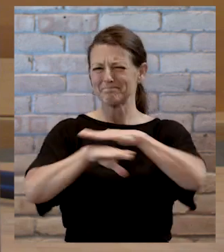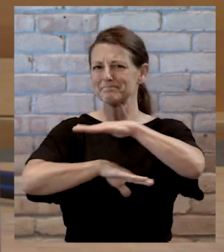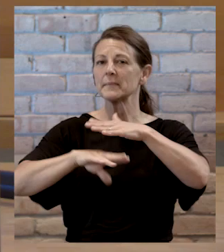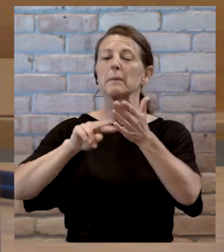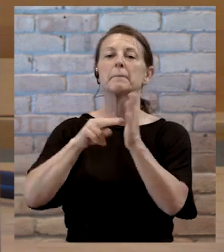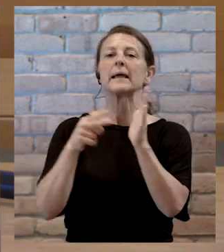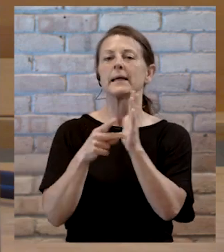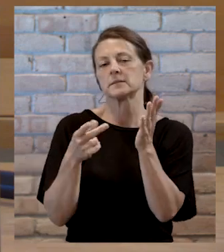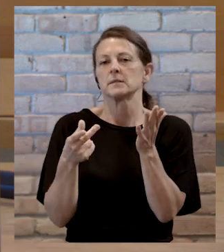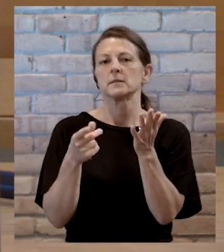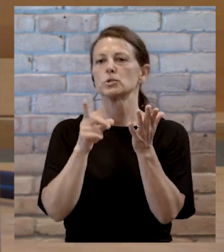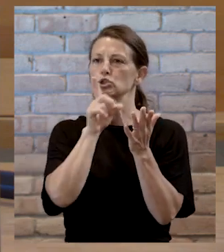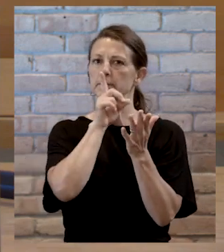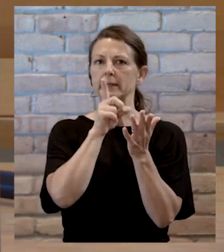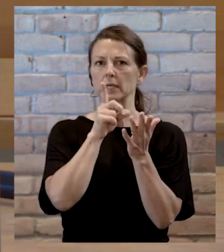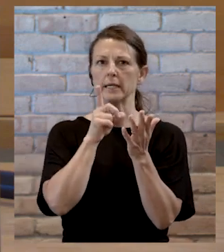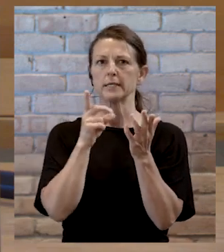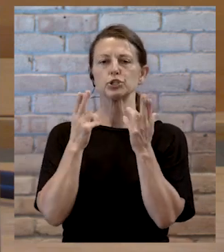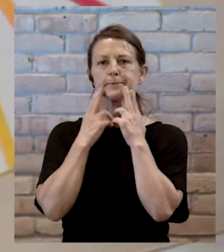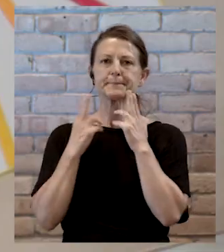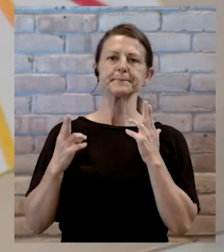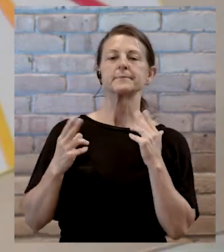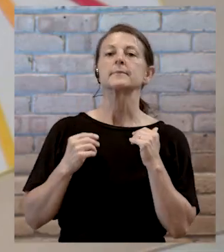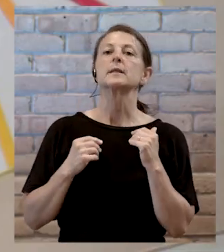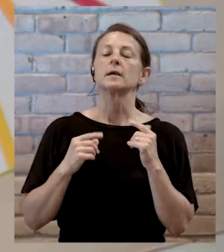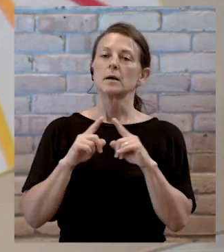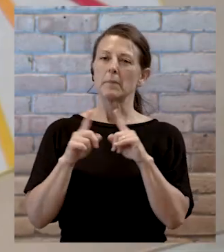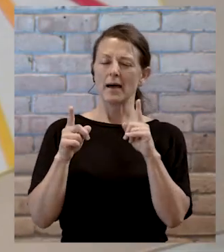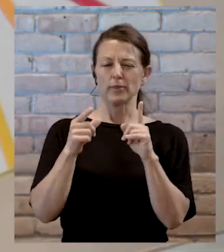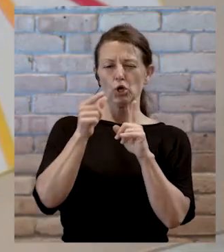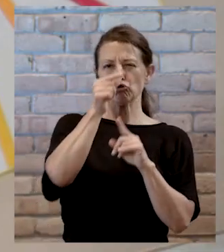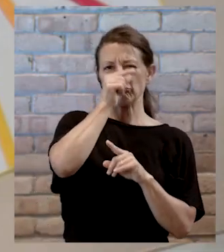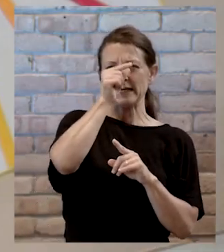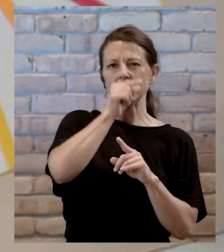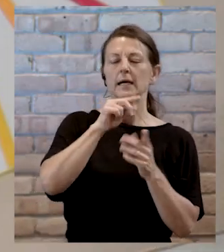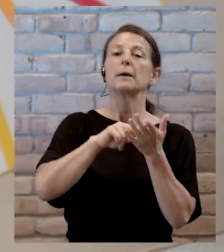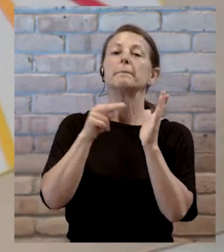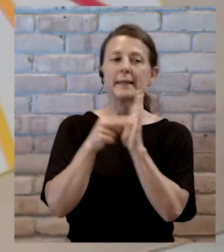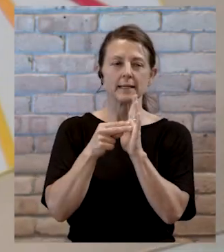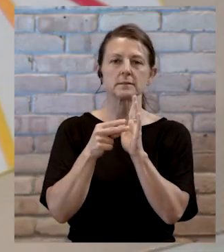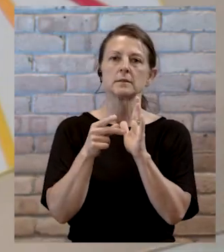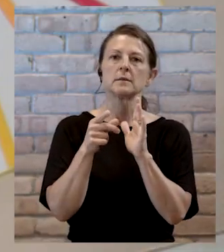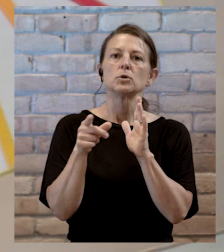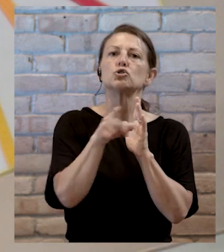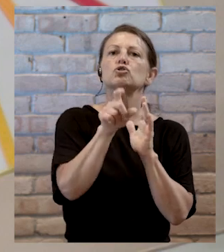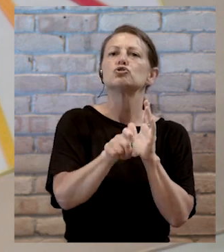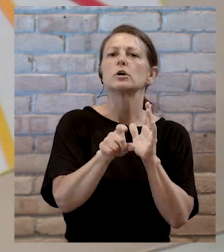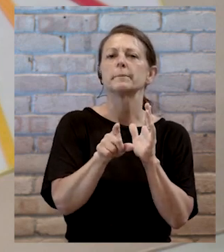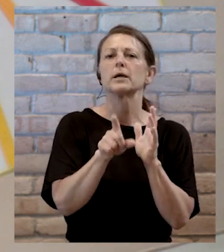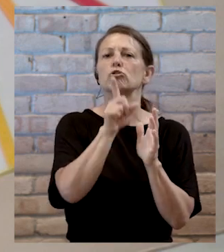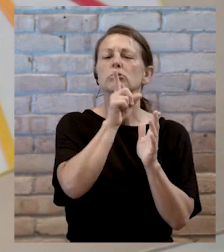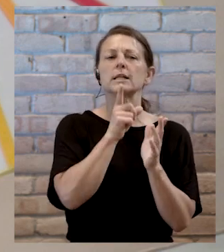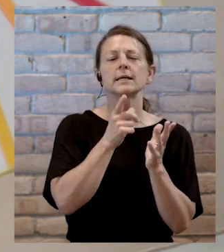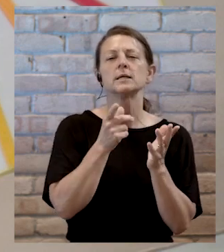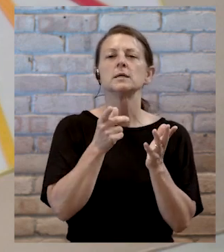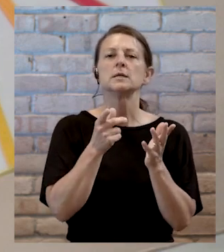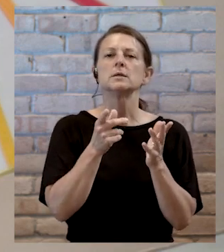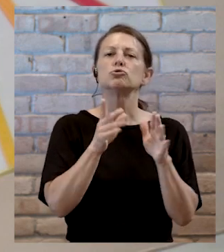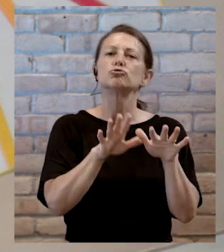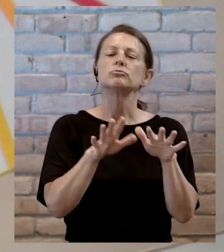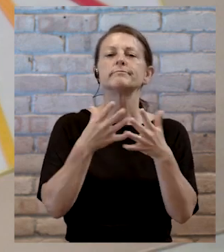then when you look at the Greek equivalent, it has a twofold meaning. It means to be as gentle as a